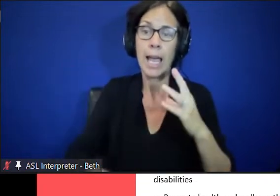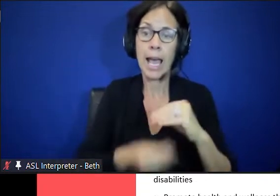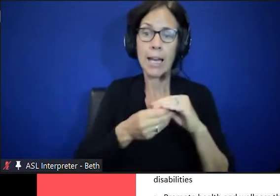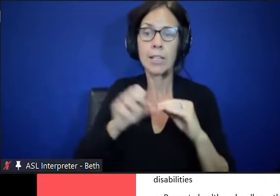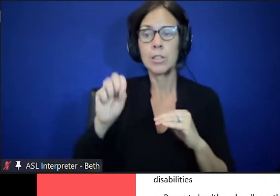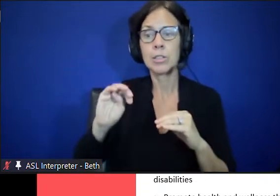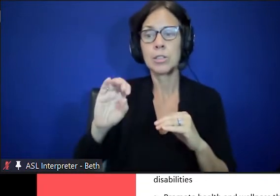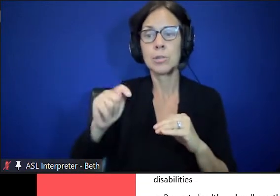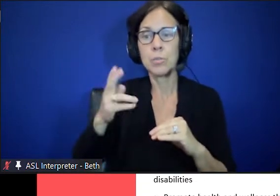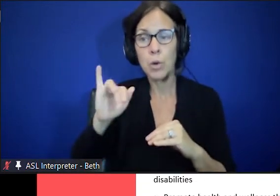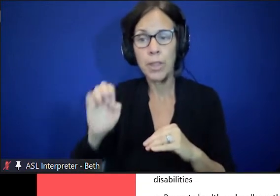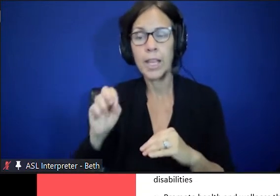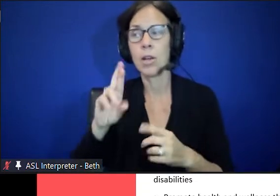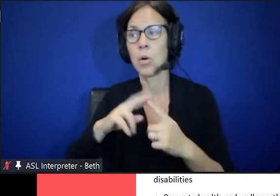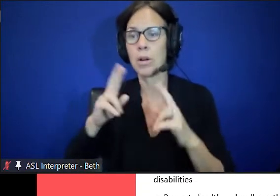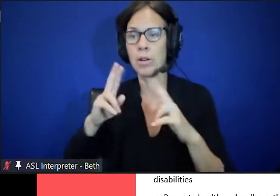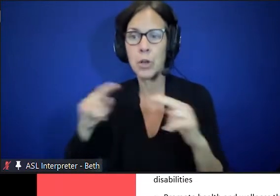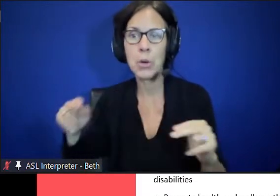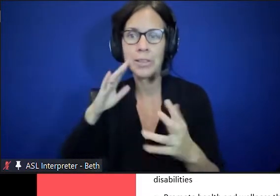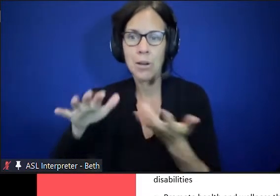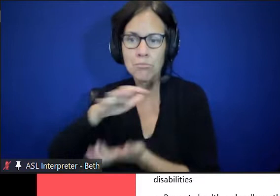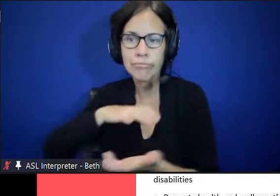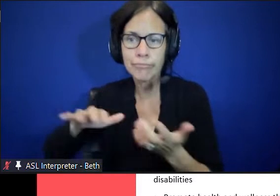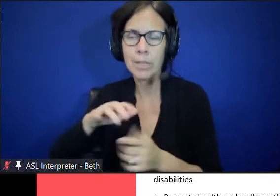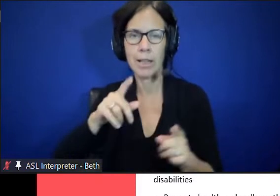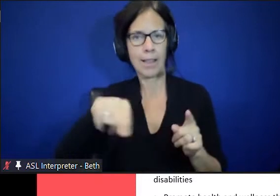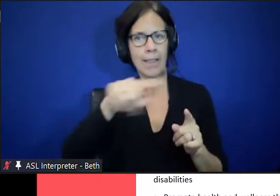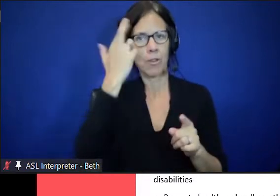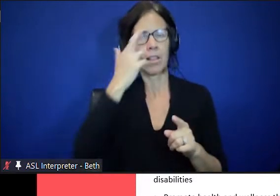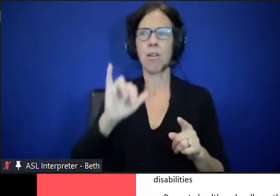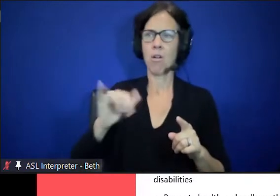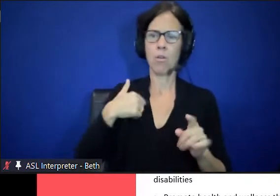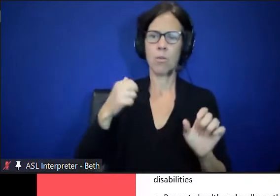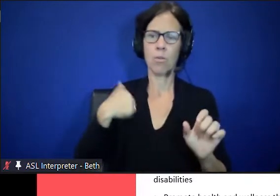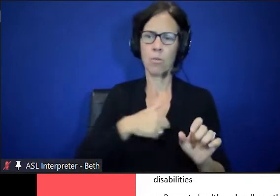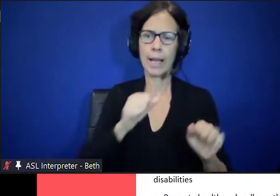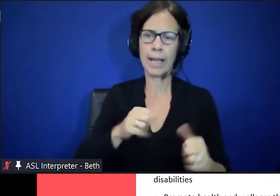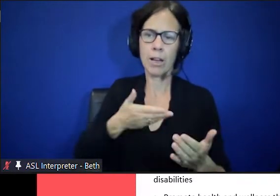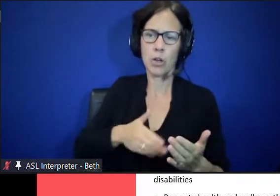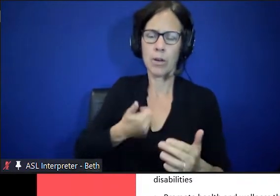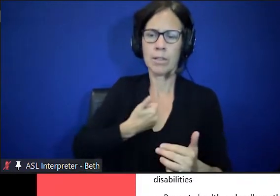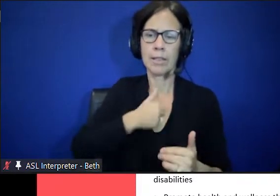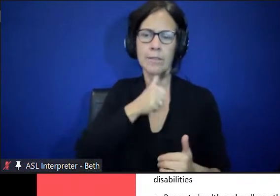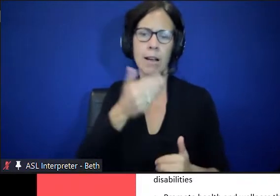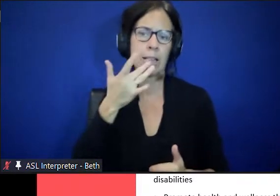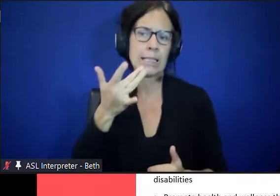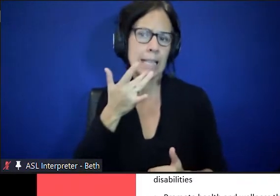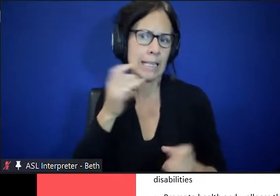noodles, they realized that, okay, we can make this on our own and it's not going to taste that bad.